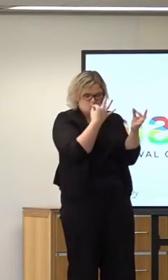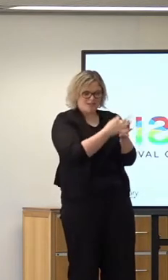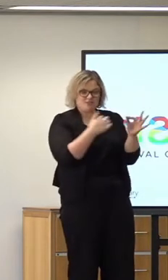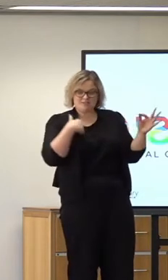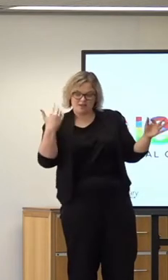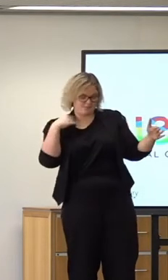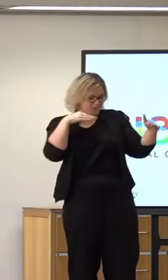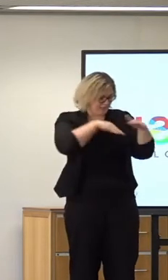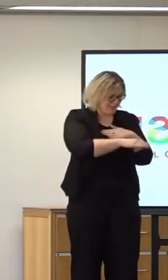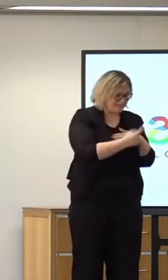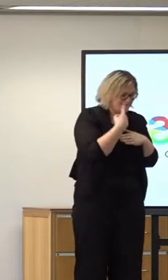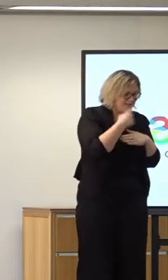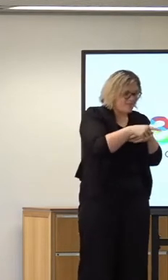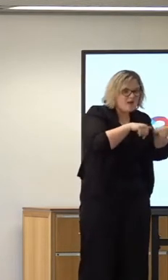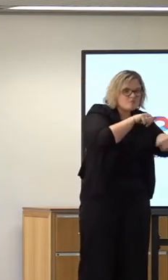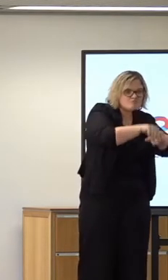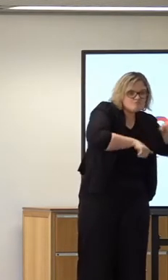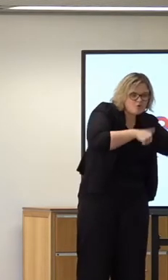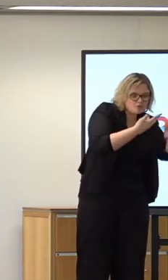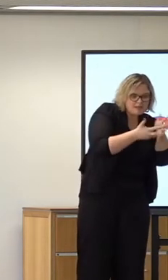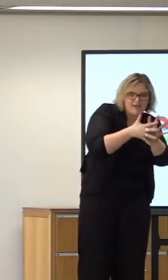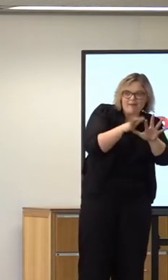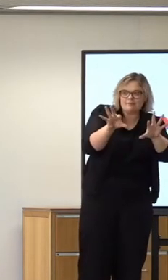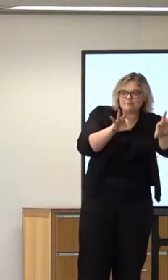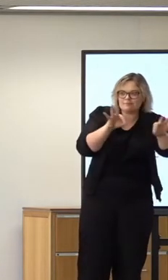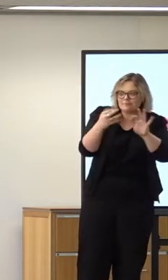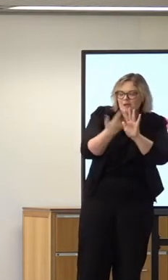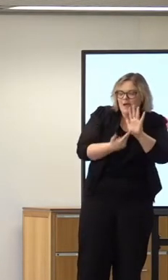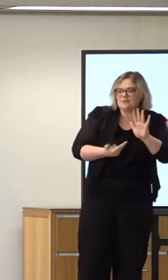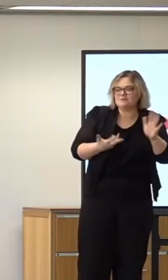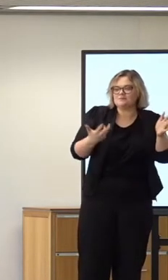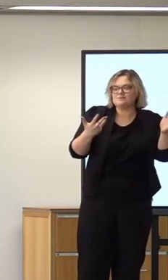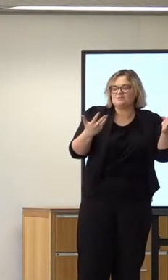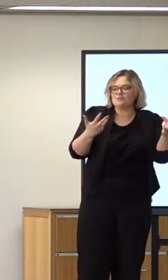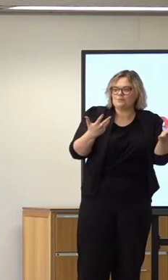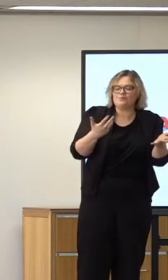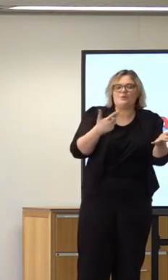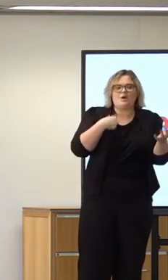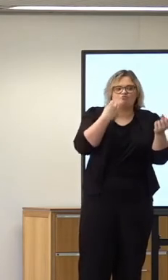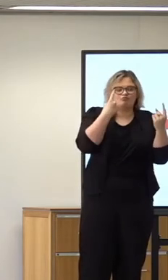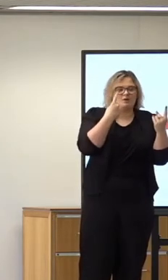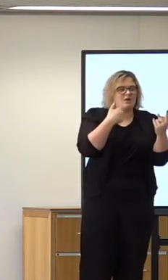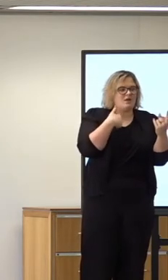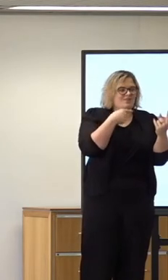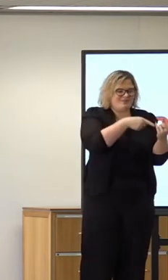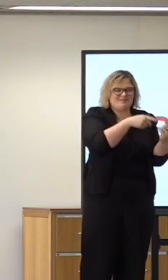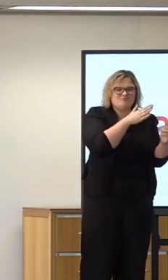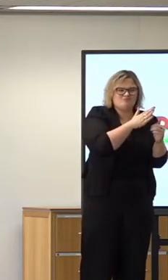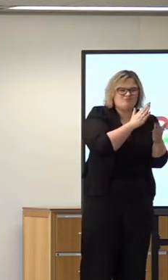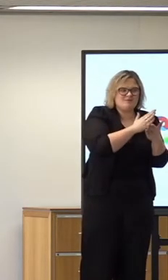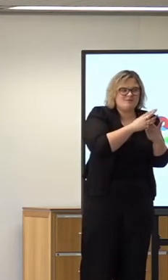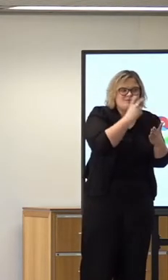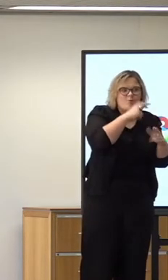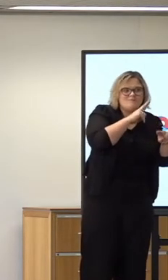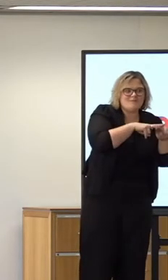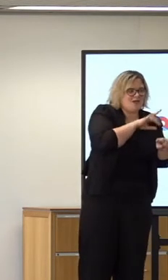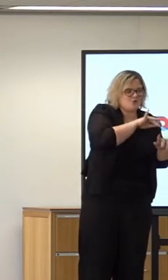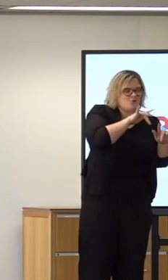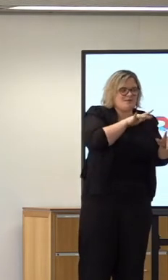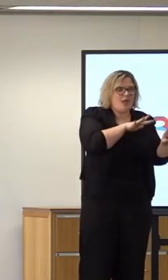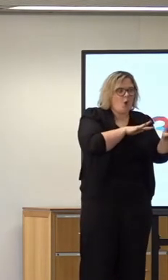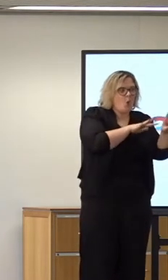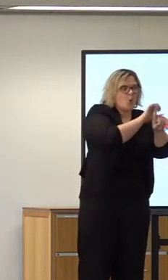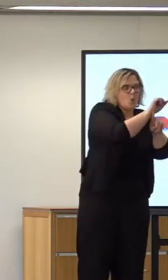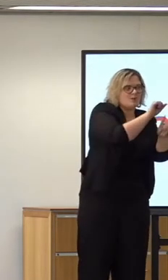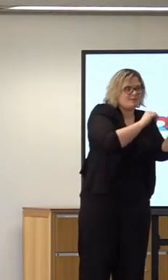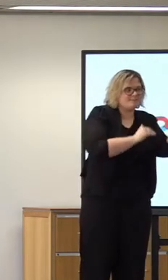these processes firsthand and realising, I guess, how much they haven't really caught up necessarily with how artists work,